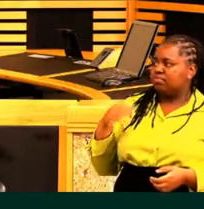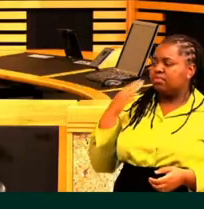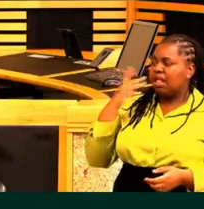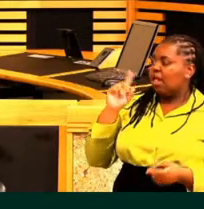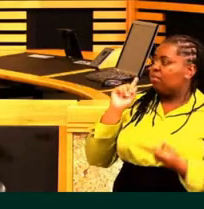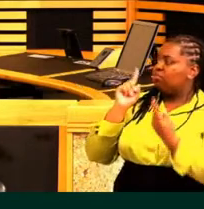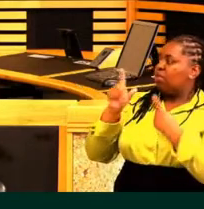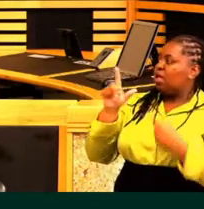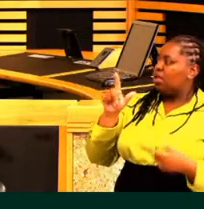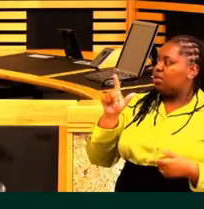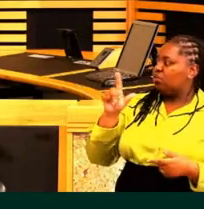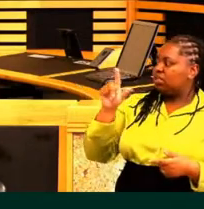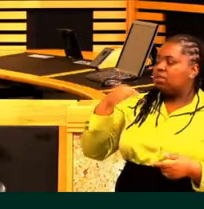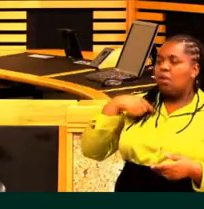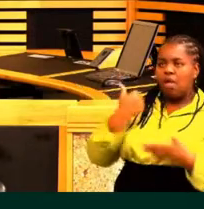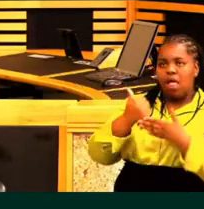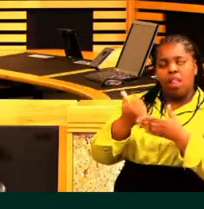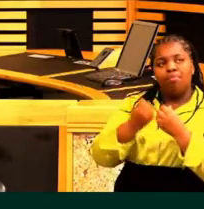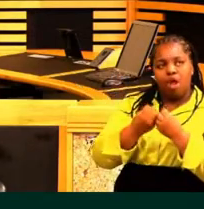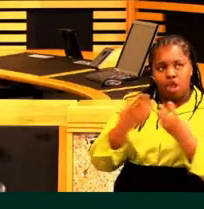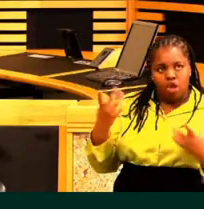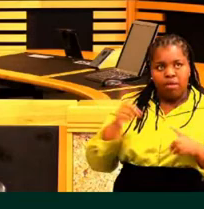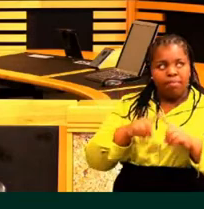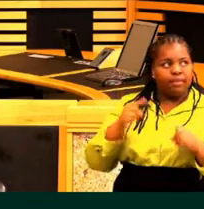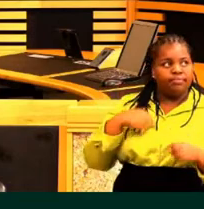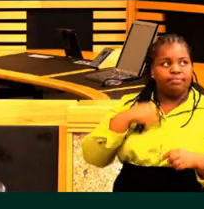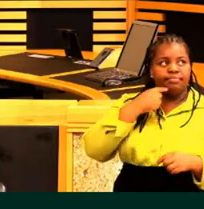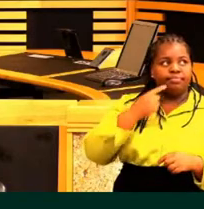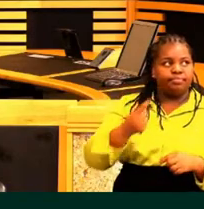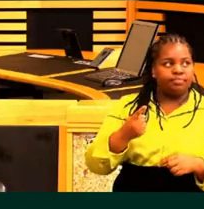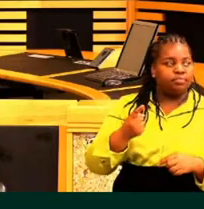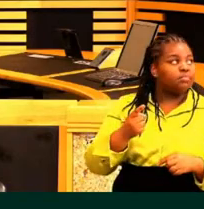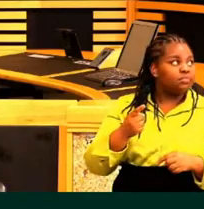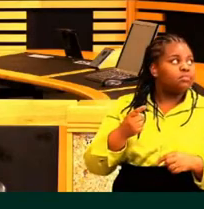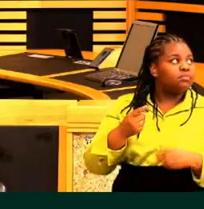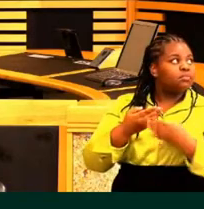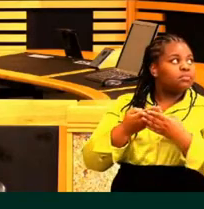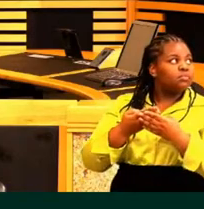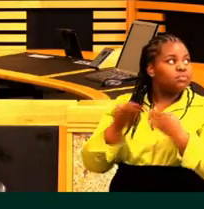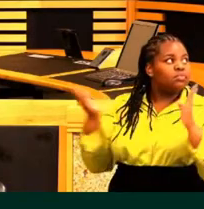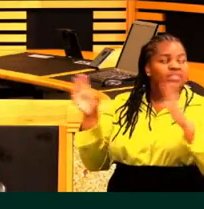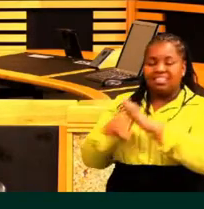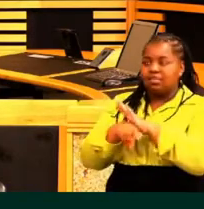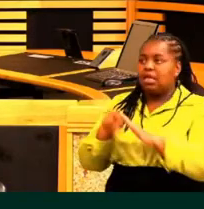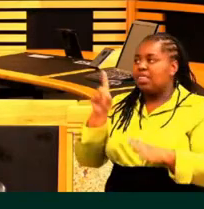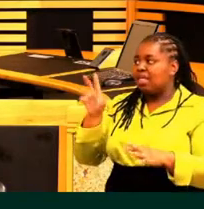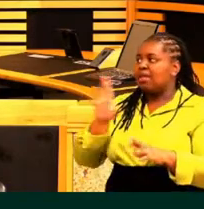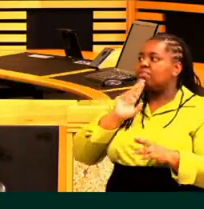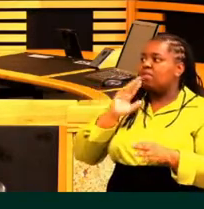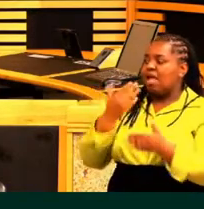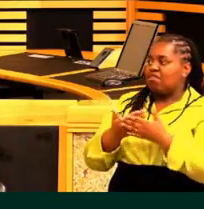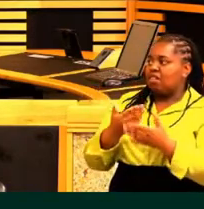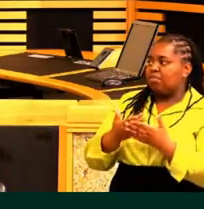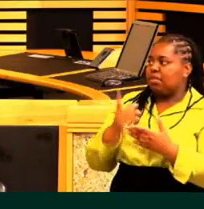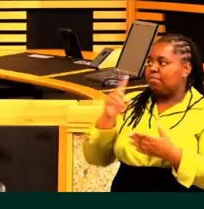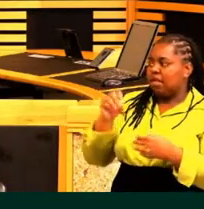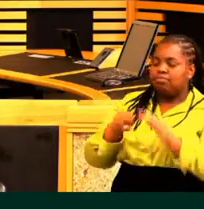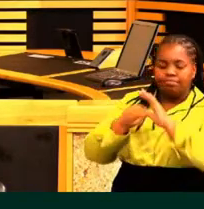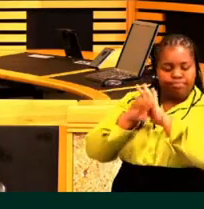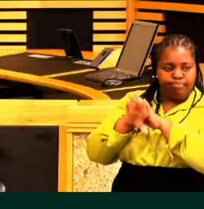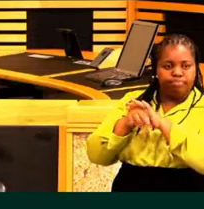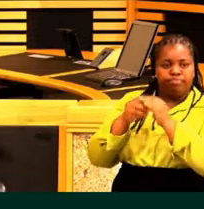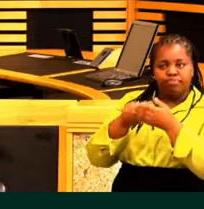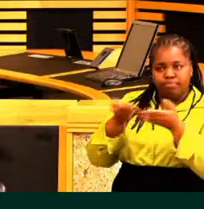so we've been assisting a lot but I'm just saying across the street that report is available it should be posted publicly